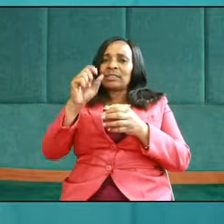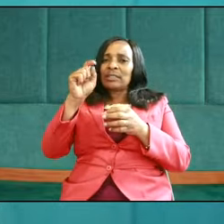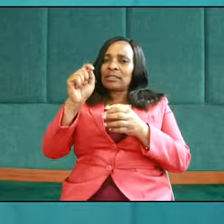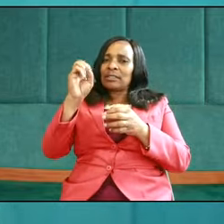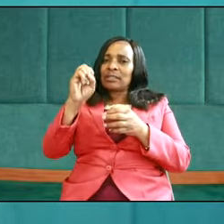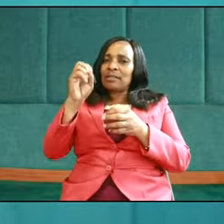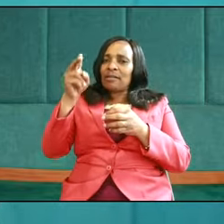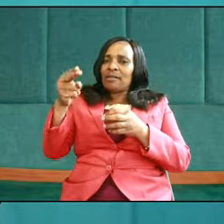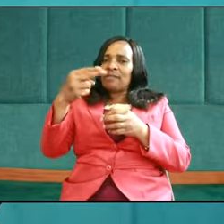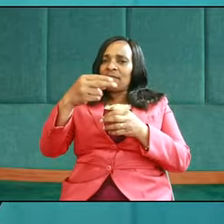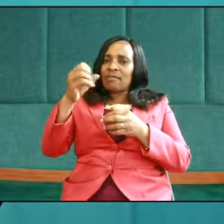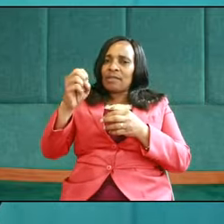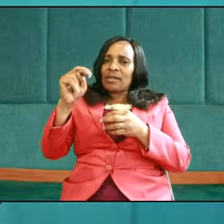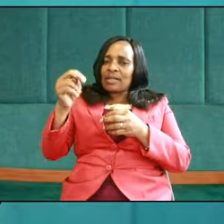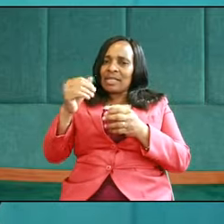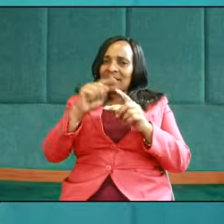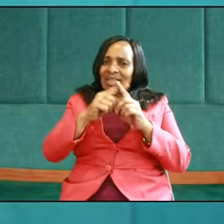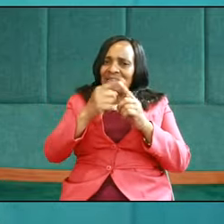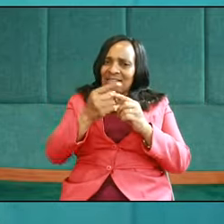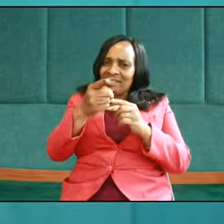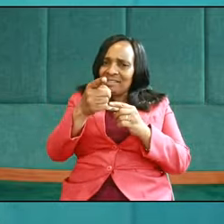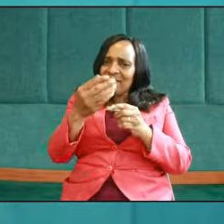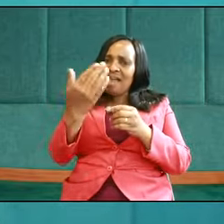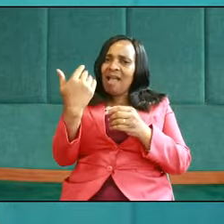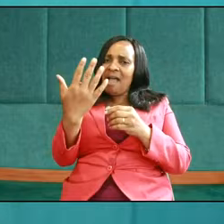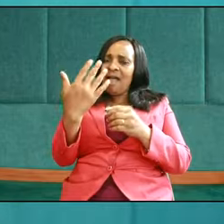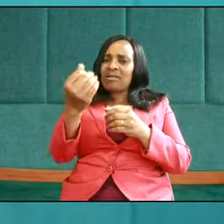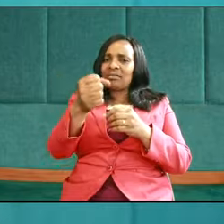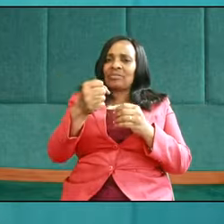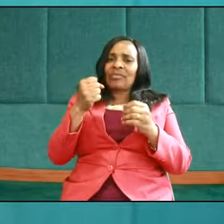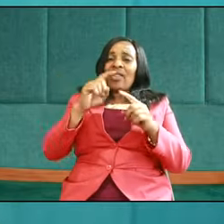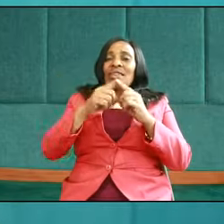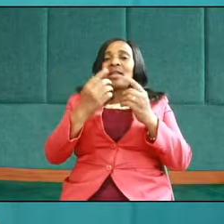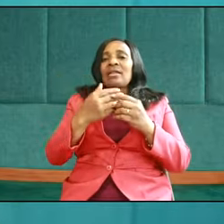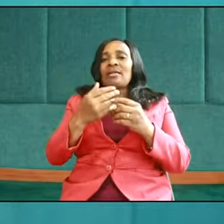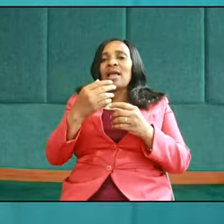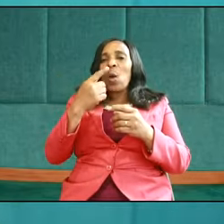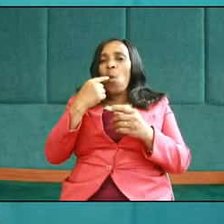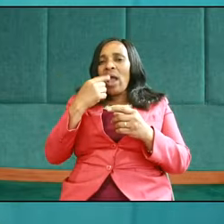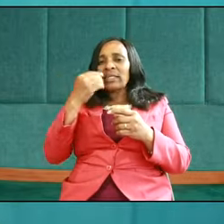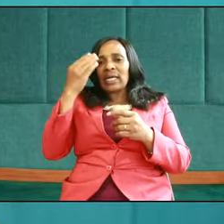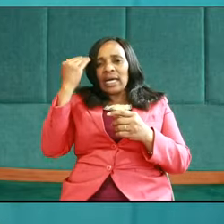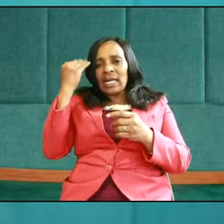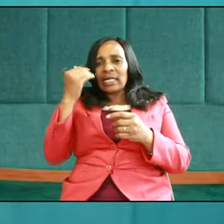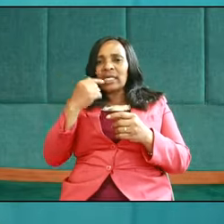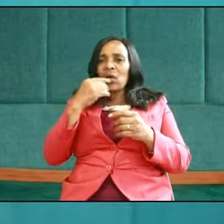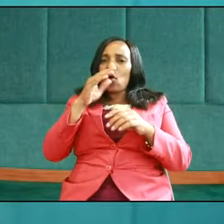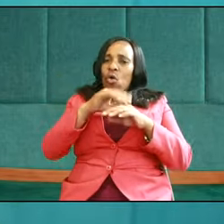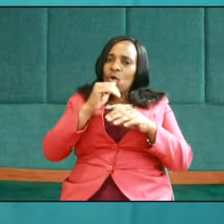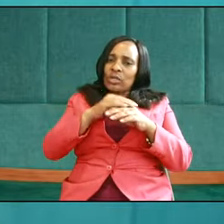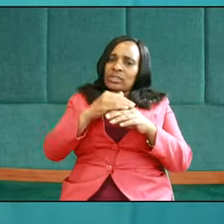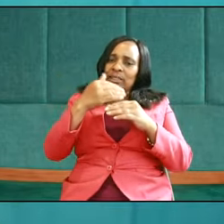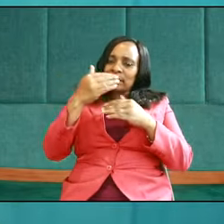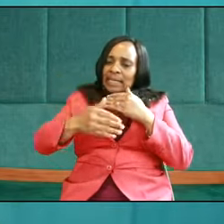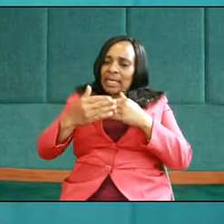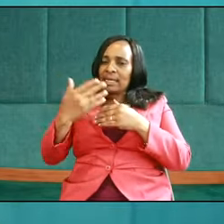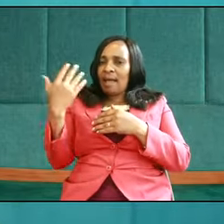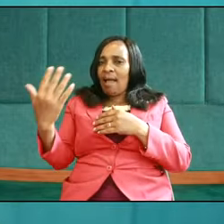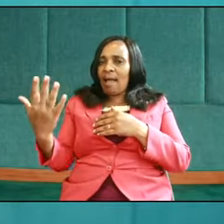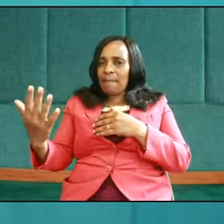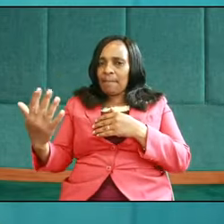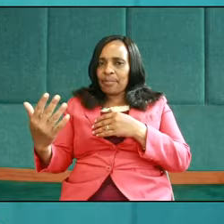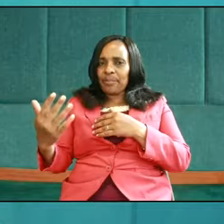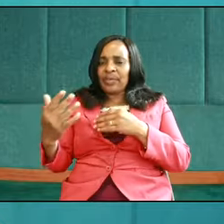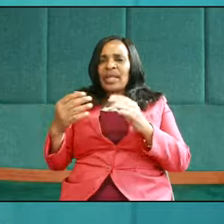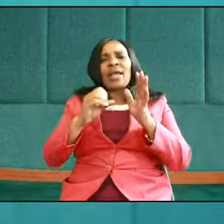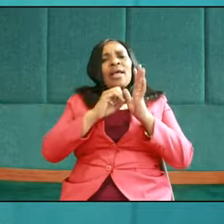moment, his hand decided to shrivel. So Ellen White calls this the palsied arm. My question is, what are examples